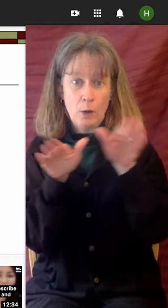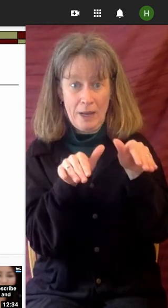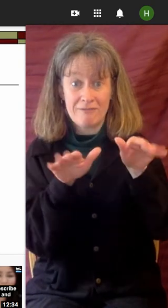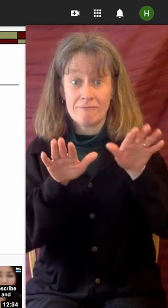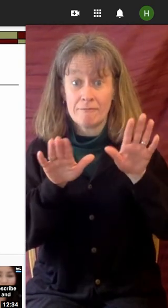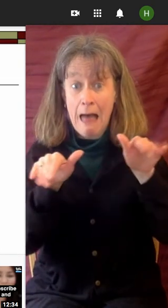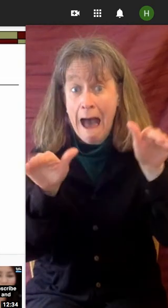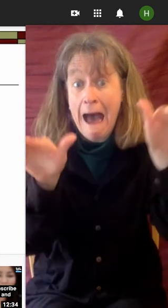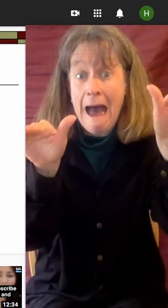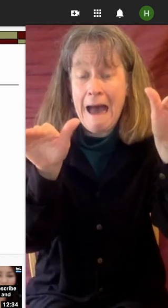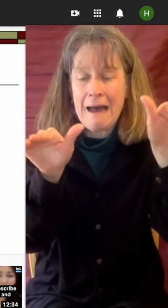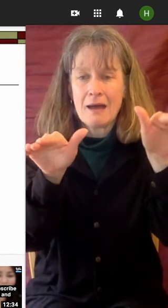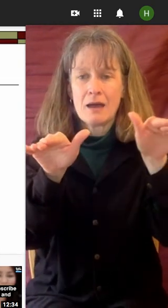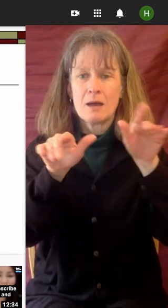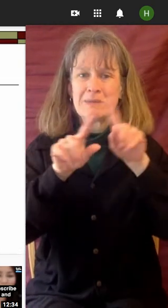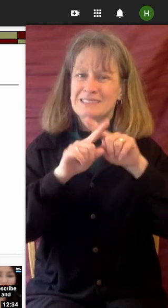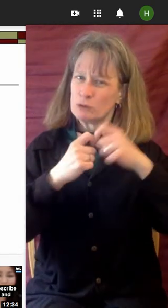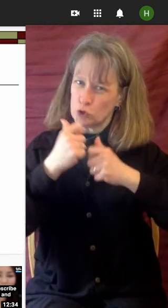different